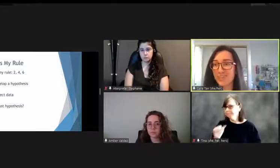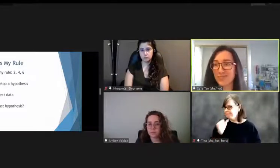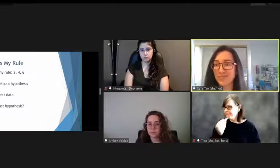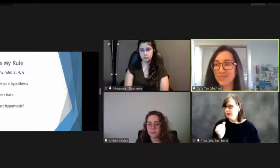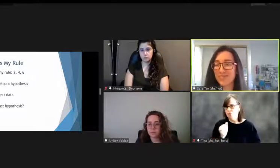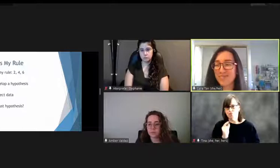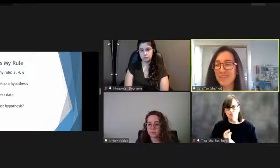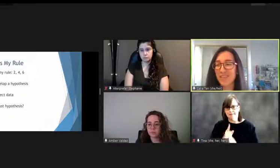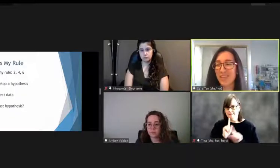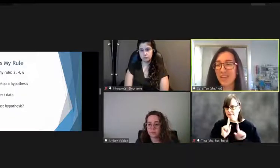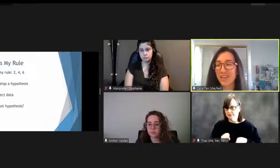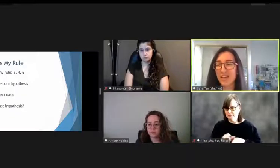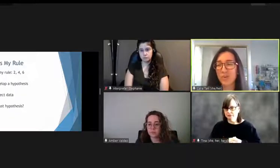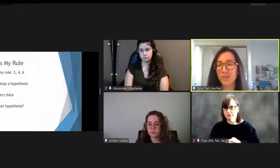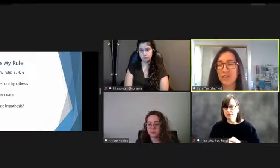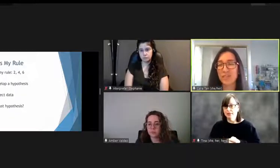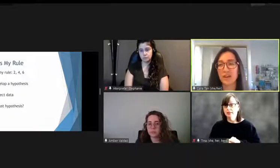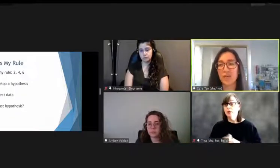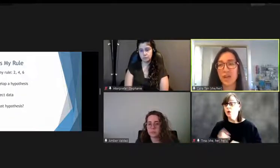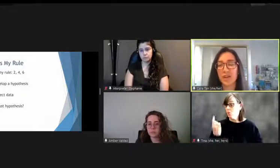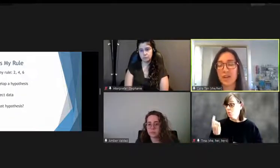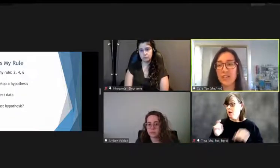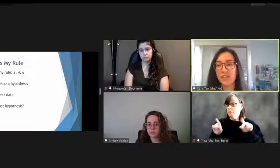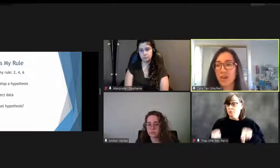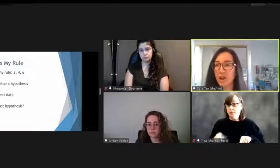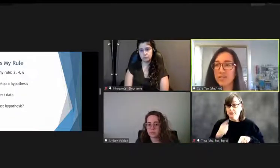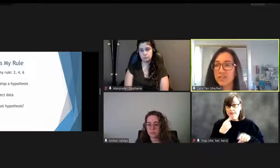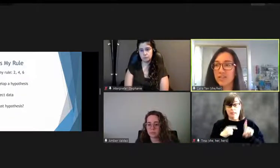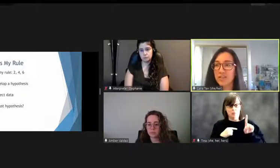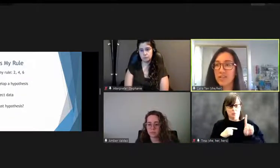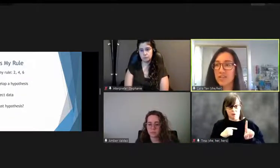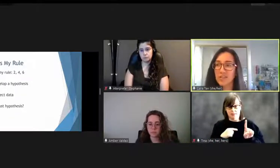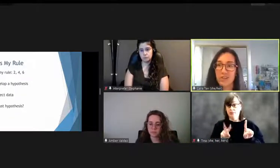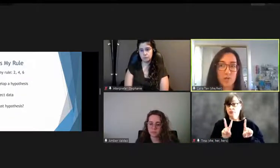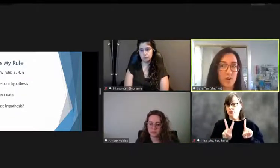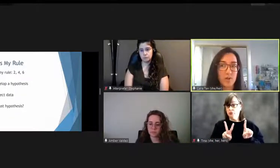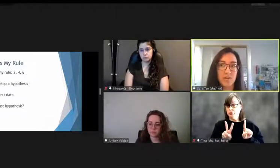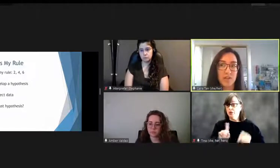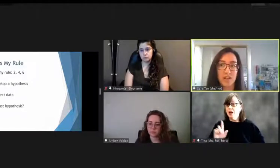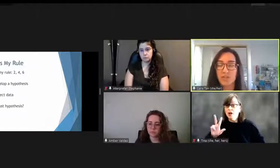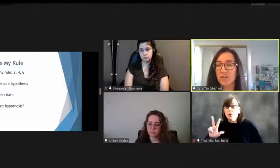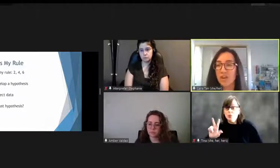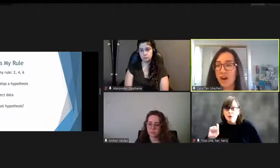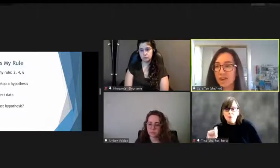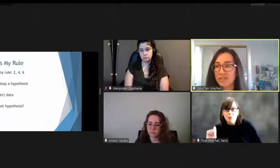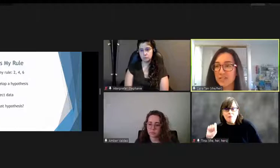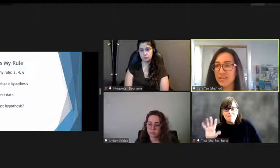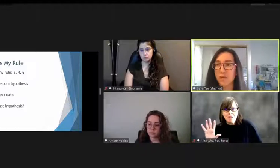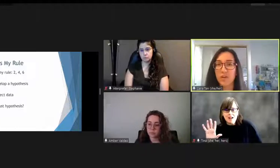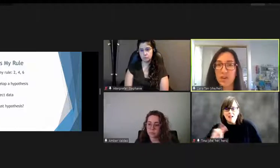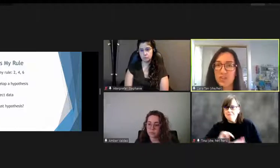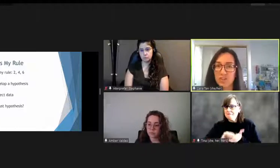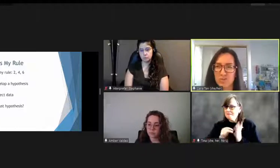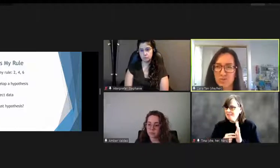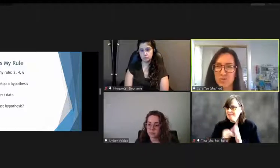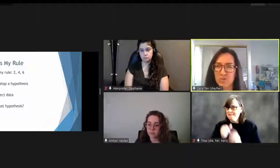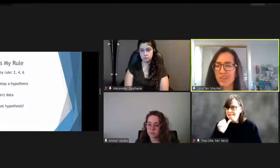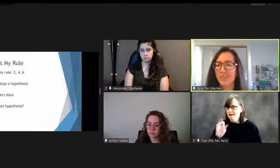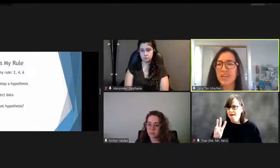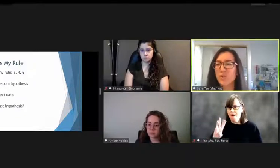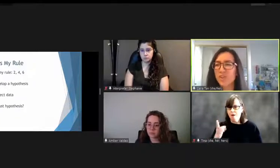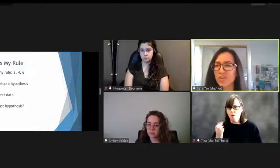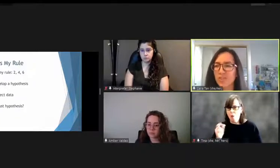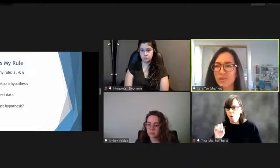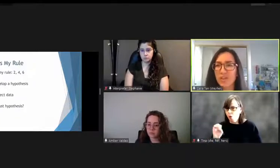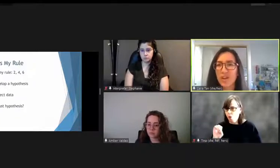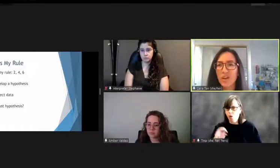more? Let's say we've decided, okay, it's not even numbers, it's not goes up by 2, it's